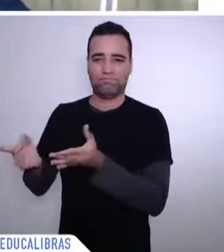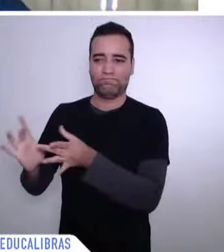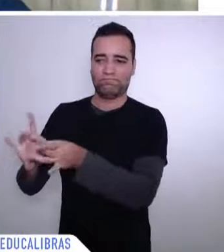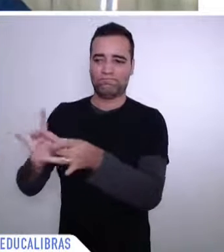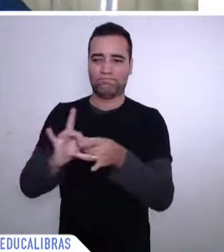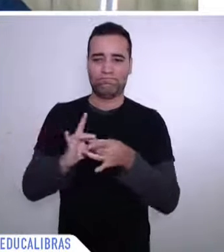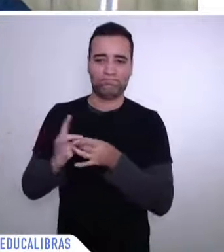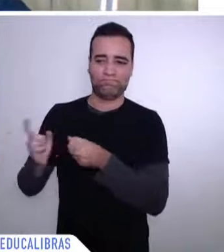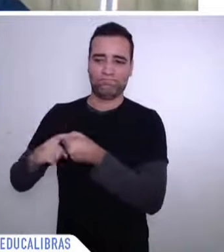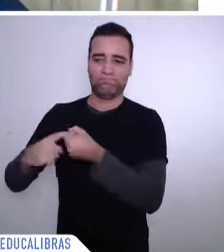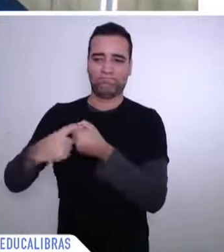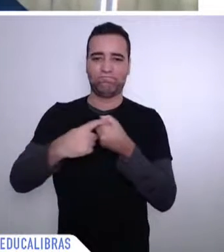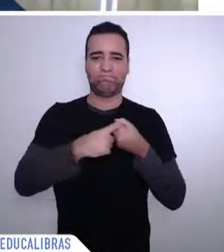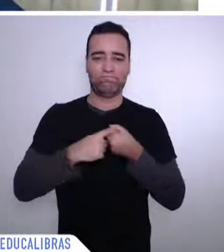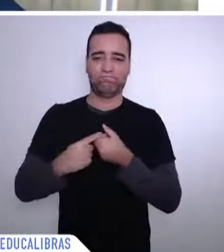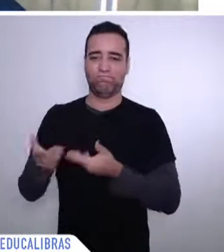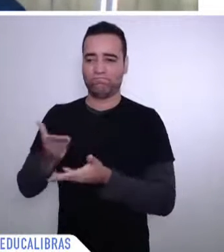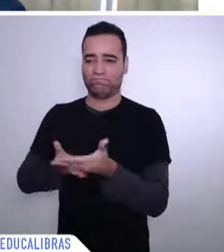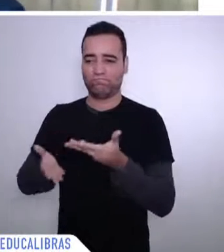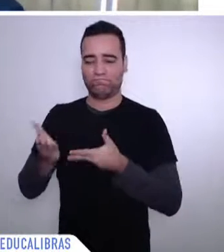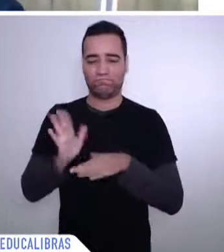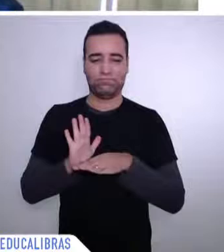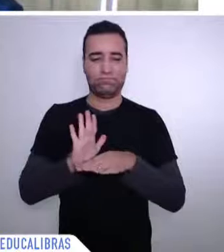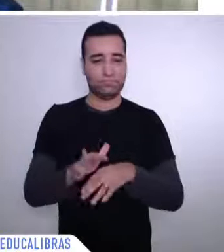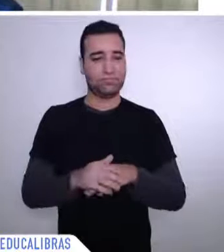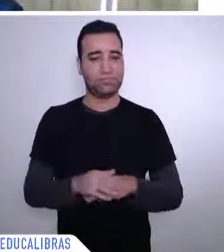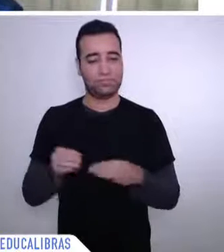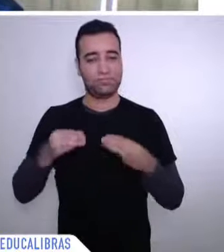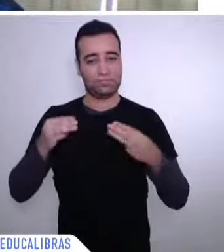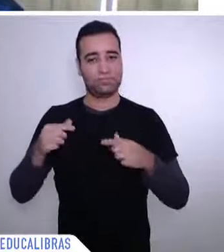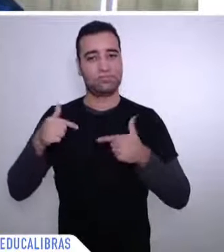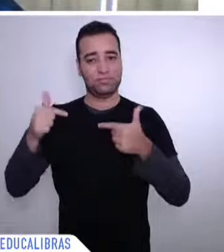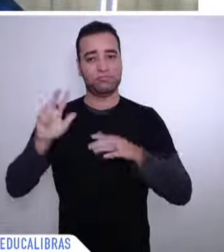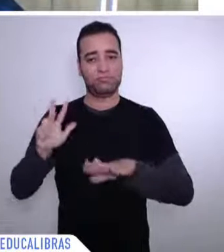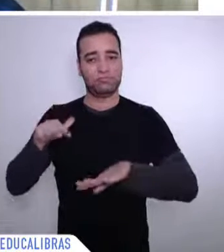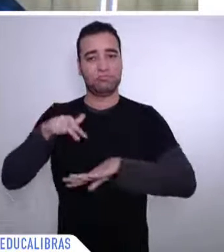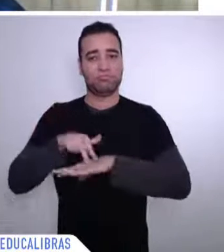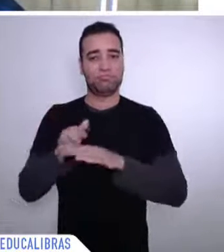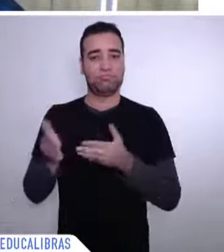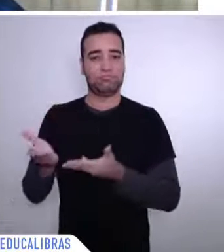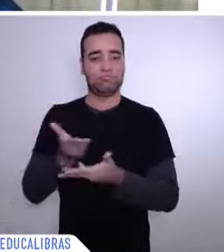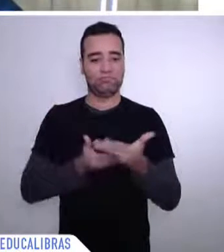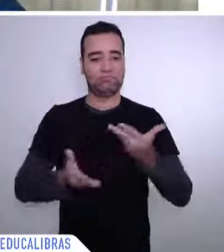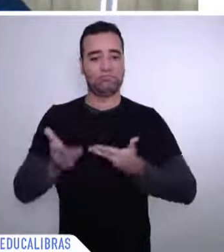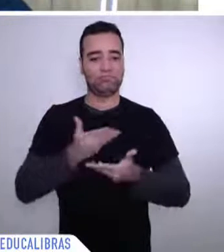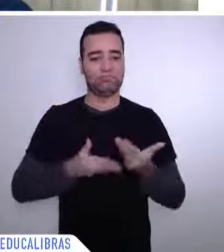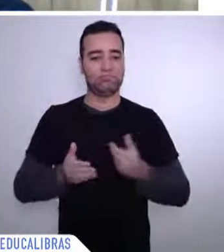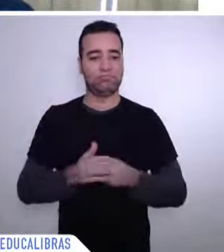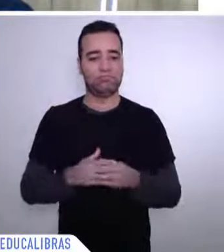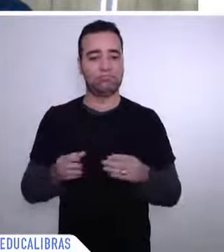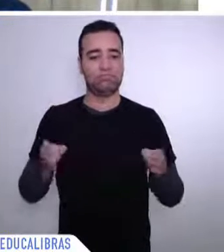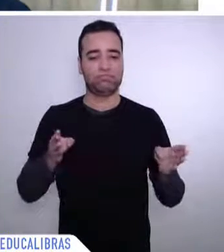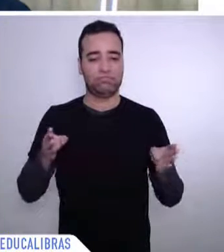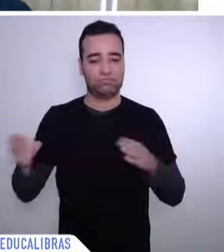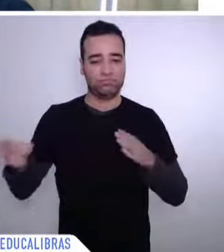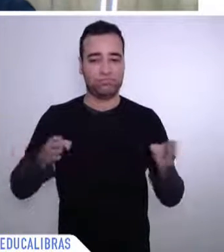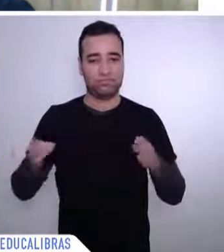involving several secretariats and ministries. And the Ministry of Labor has always been a protagonist in this